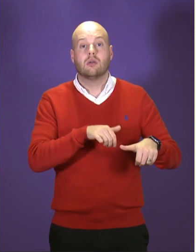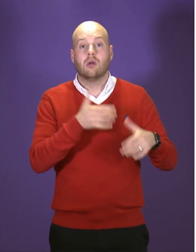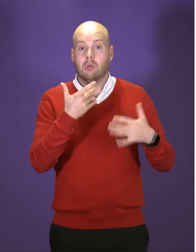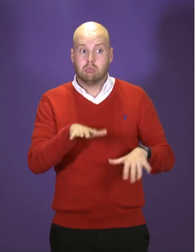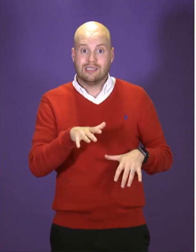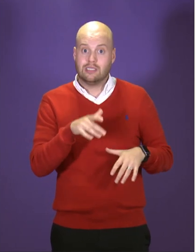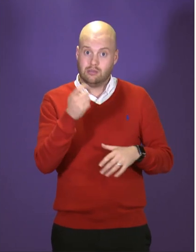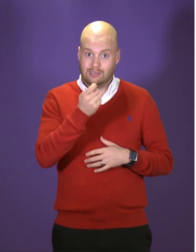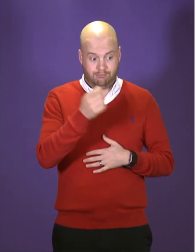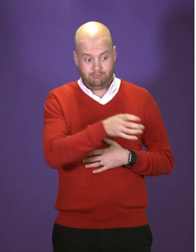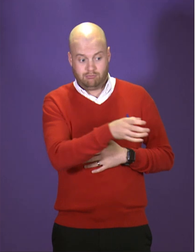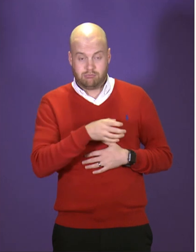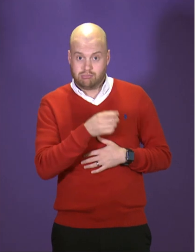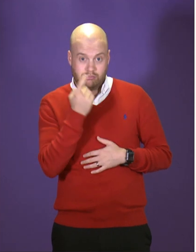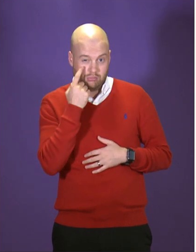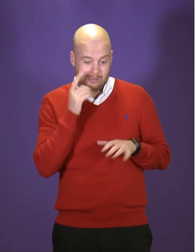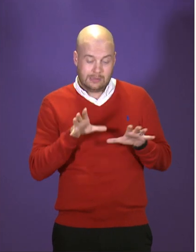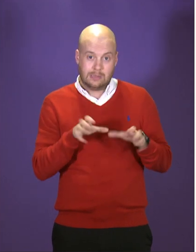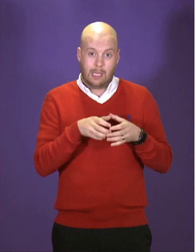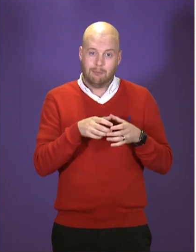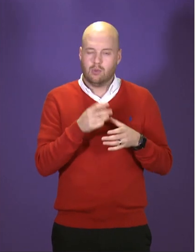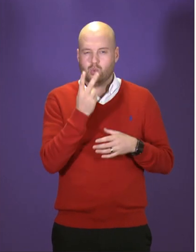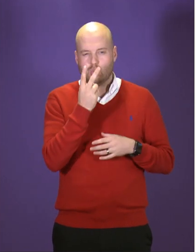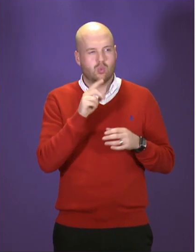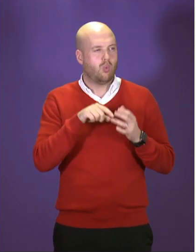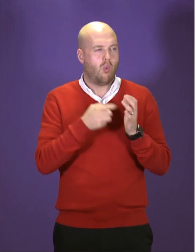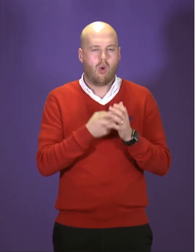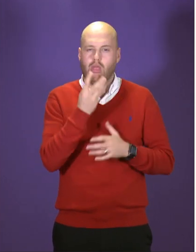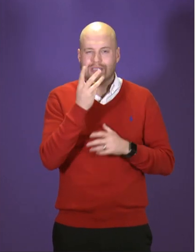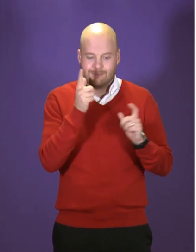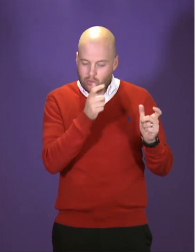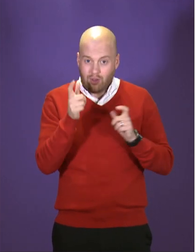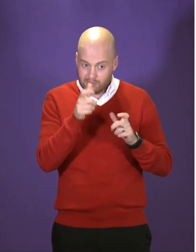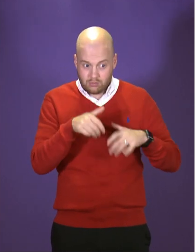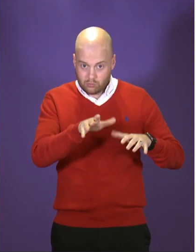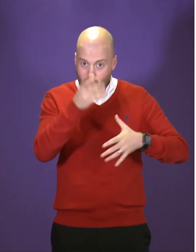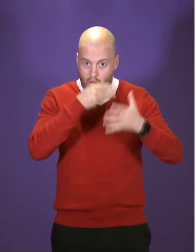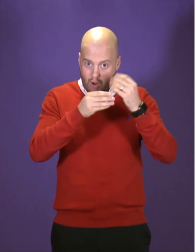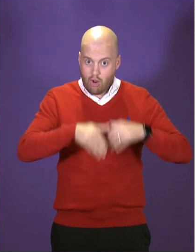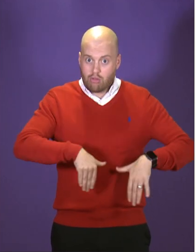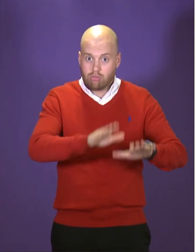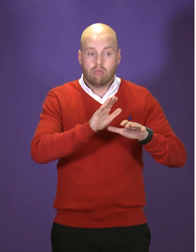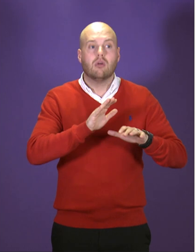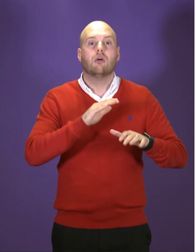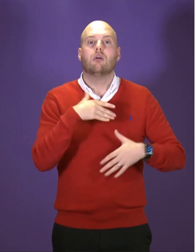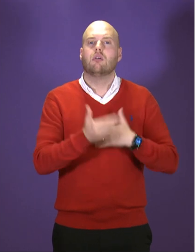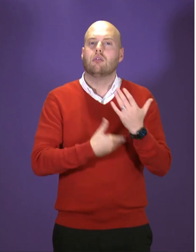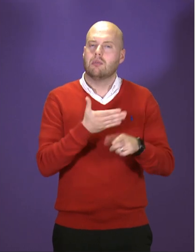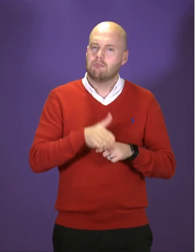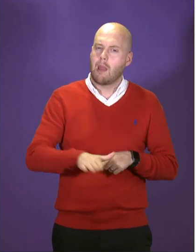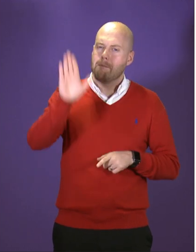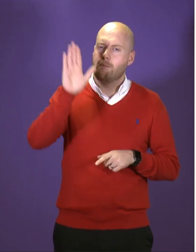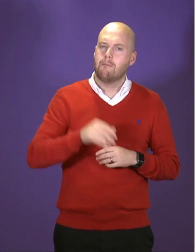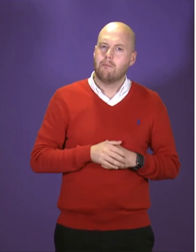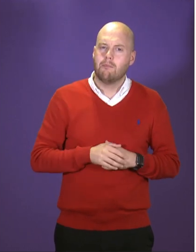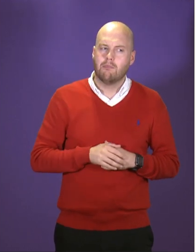three photographers of some eminence. And then he went on to find his own voice. Today,